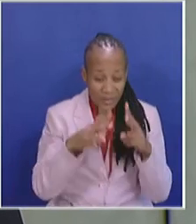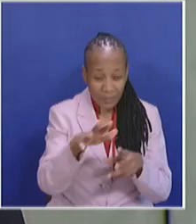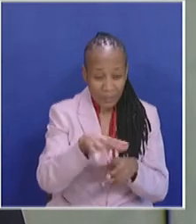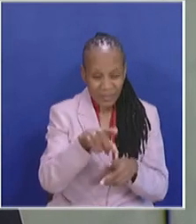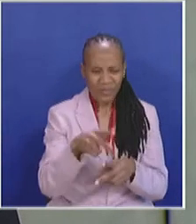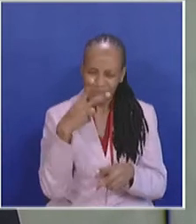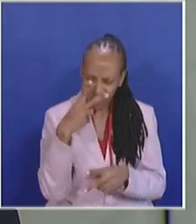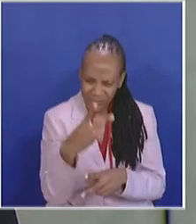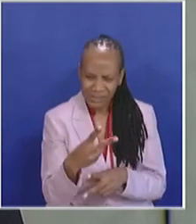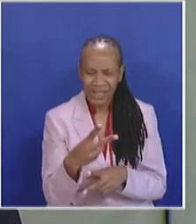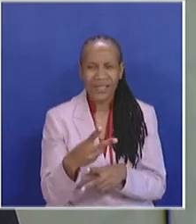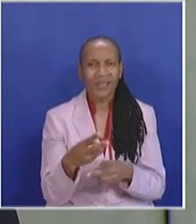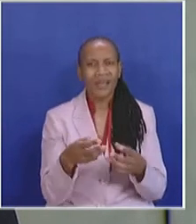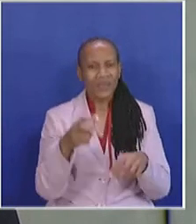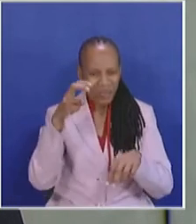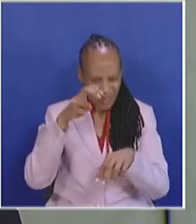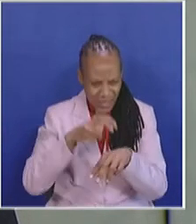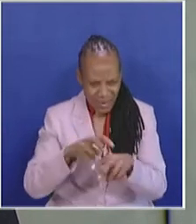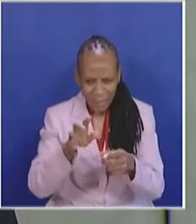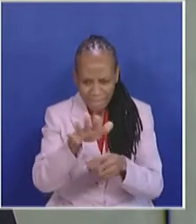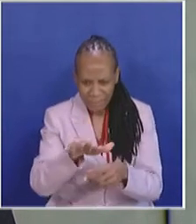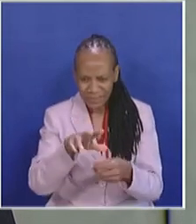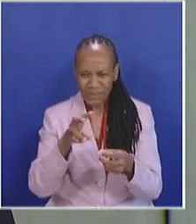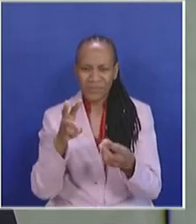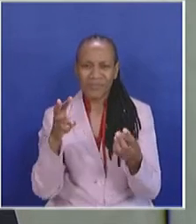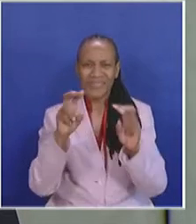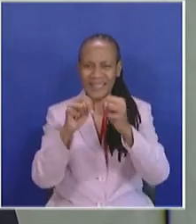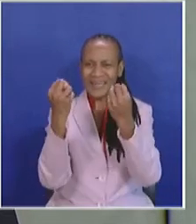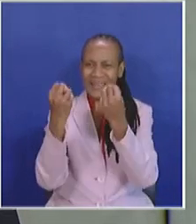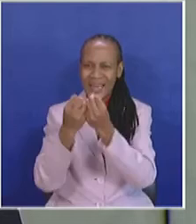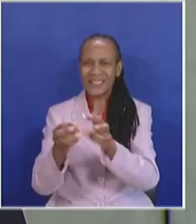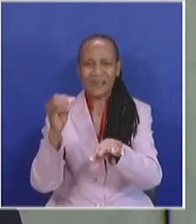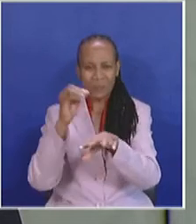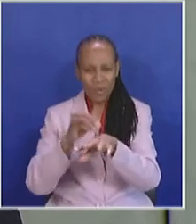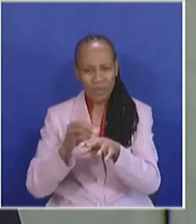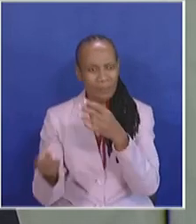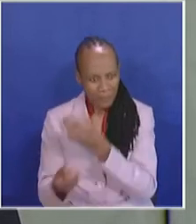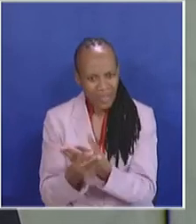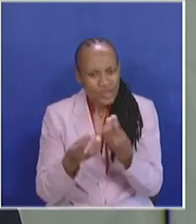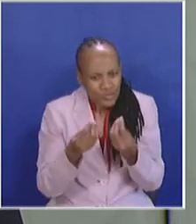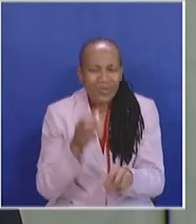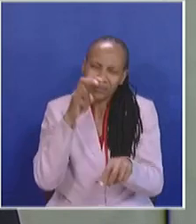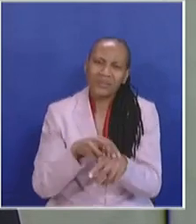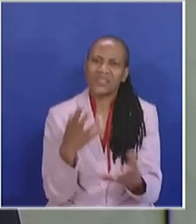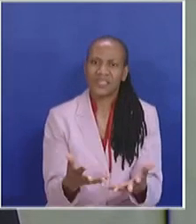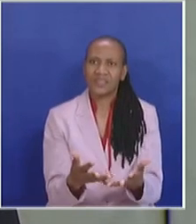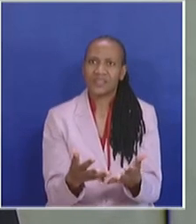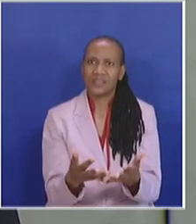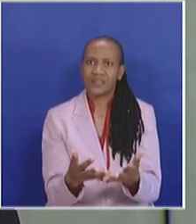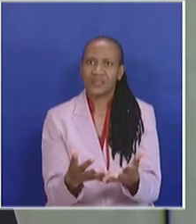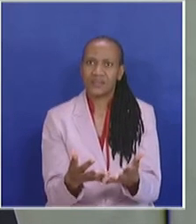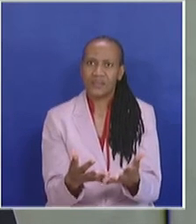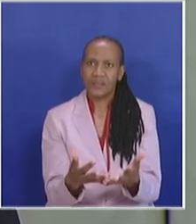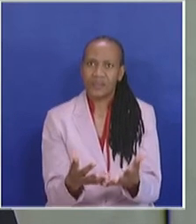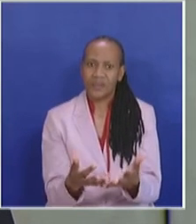of liters of water that needs to be retreated to stop a national crisis from occurring, cannot by any figment of one's imagination